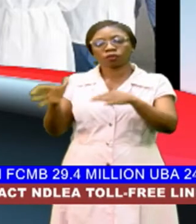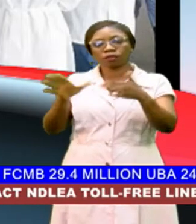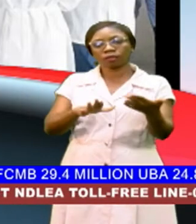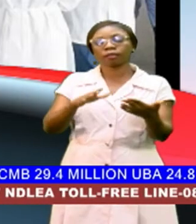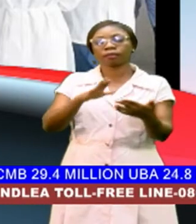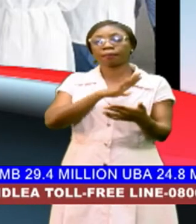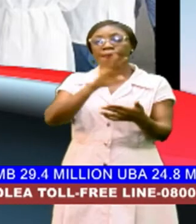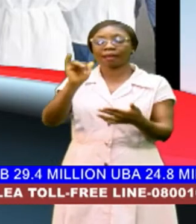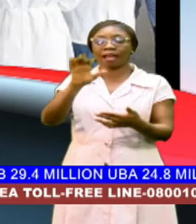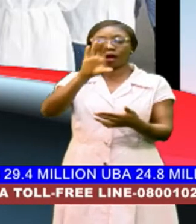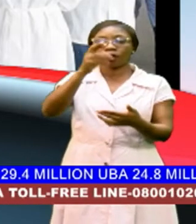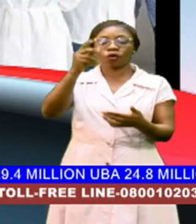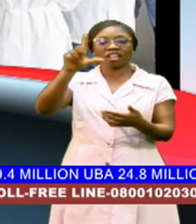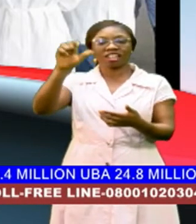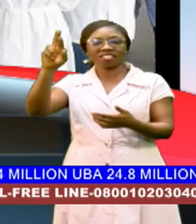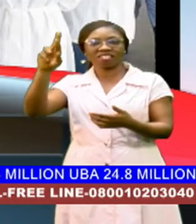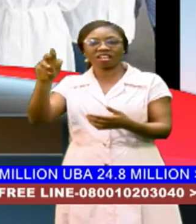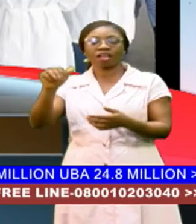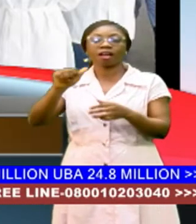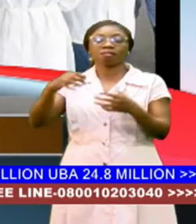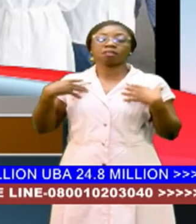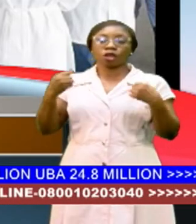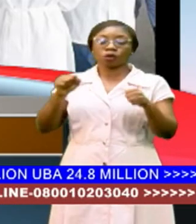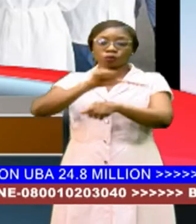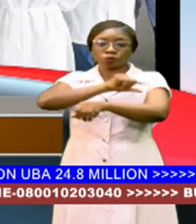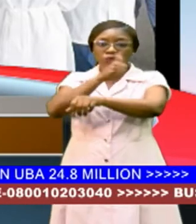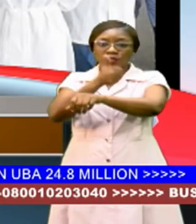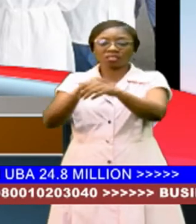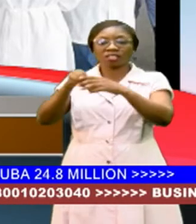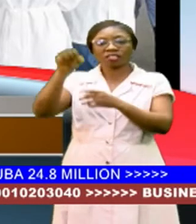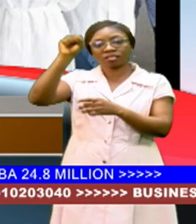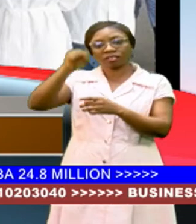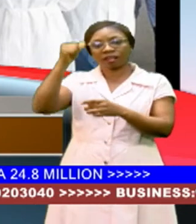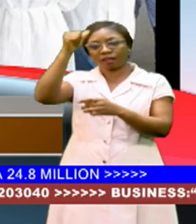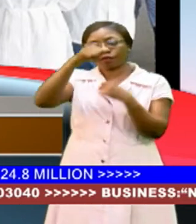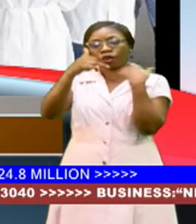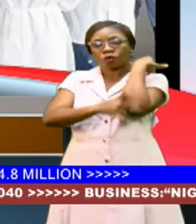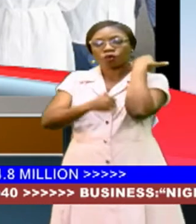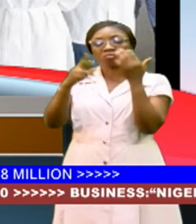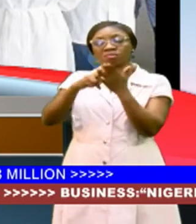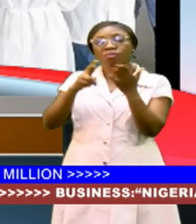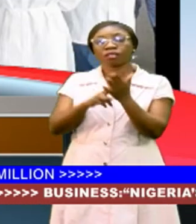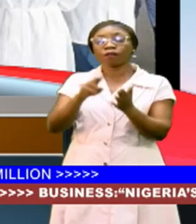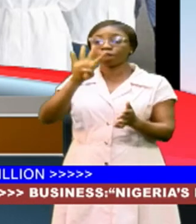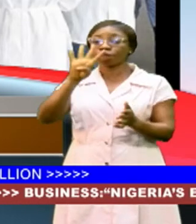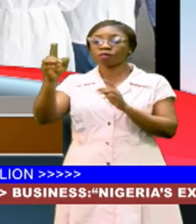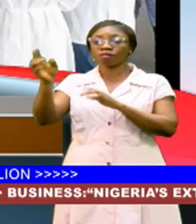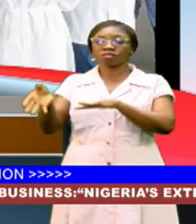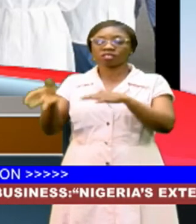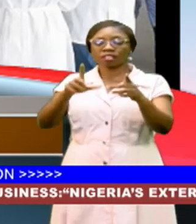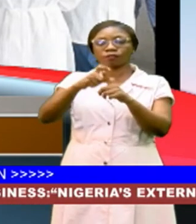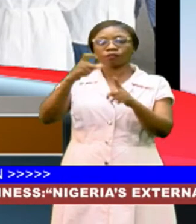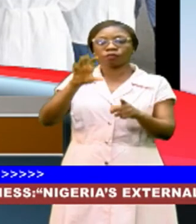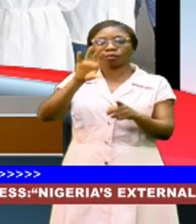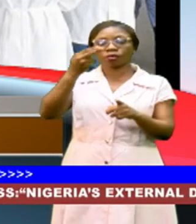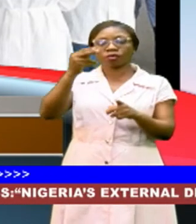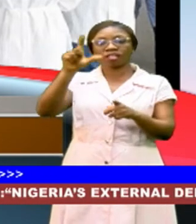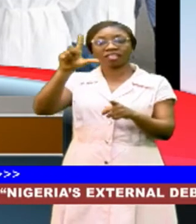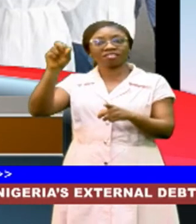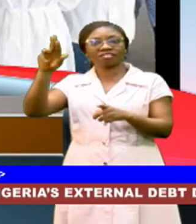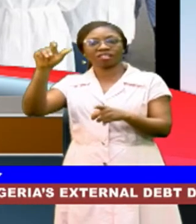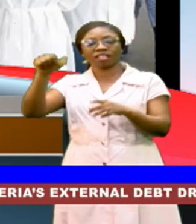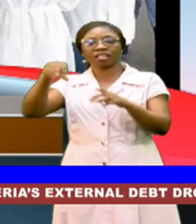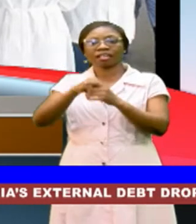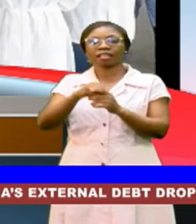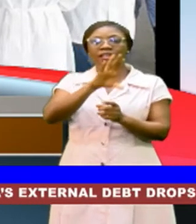cholera. Health authorities in the southern African country have reported 4 deaths from cholera in the capital, Lusaka,